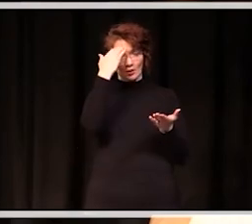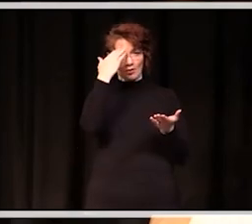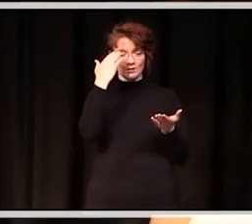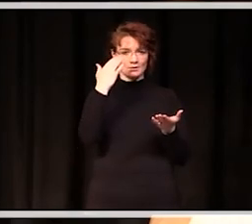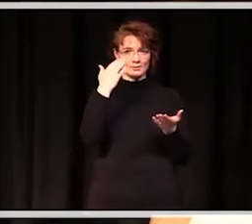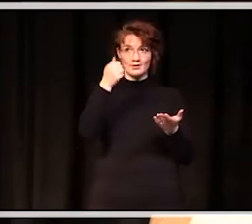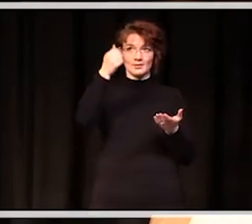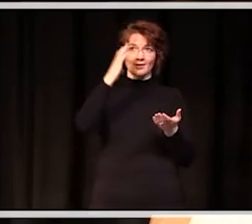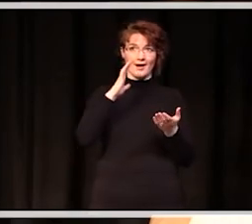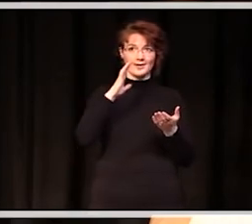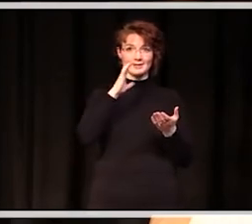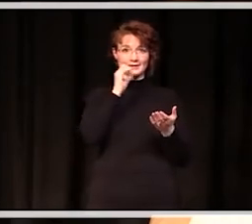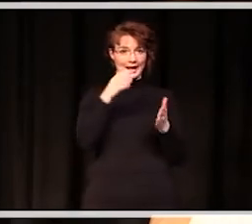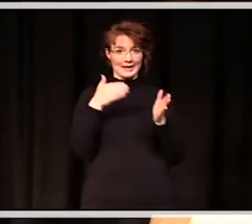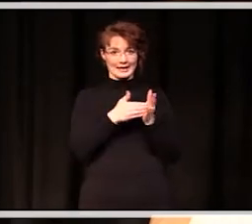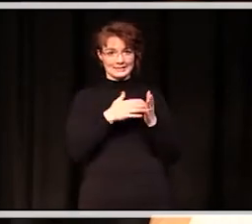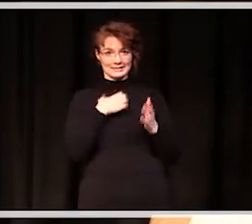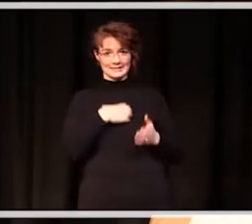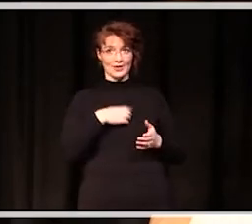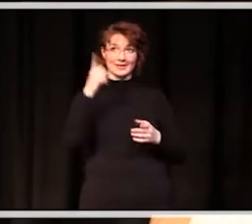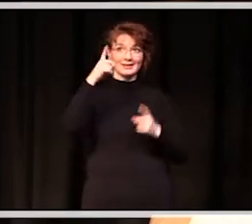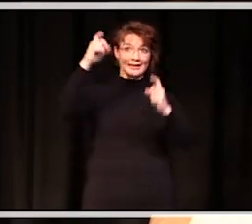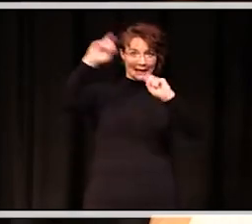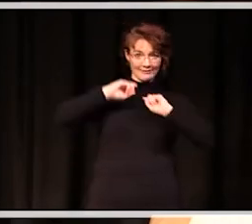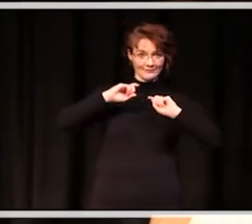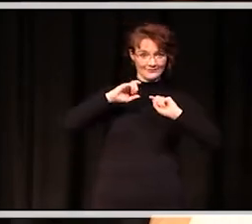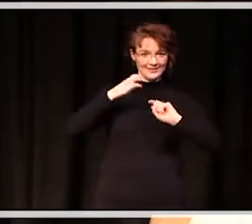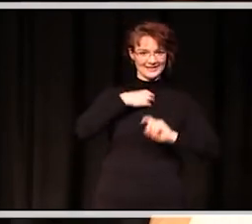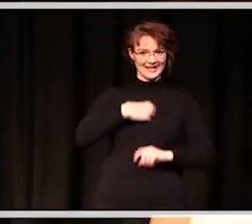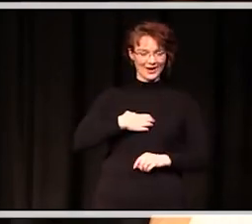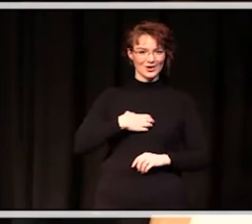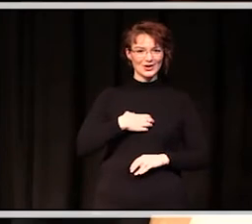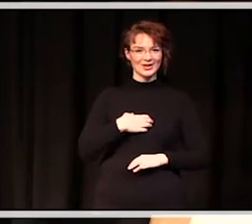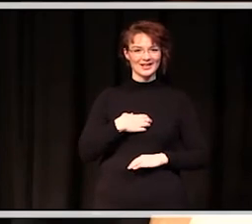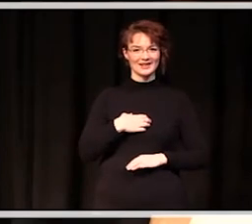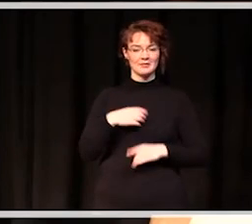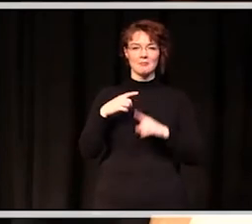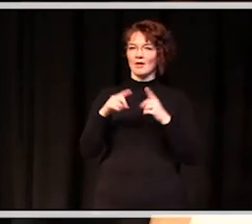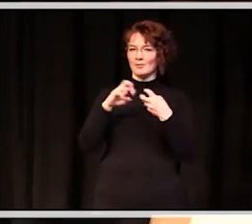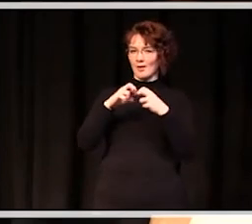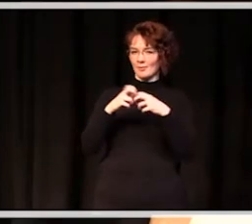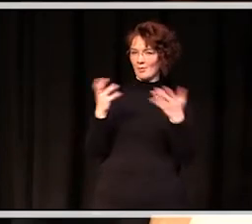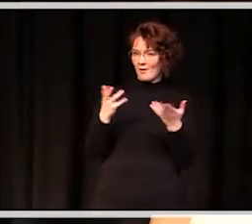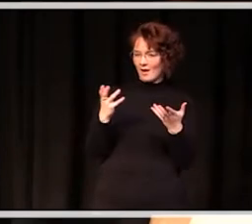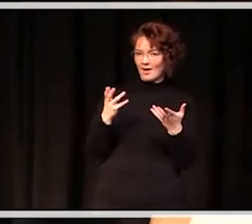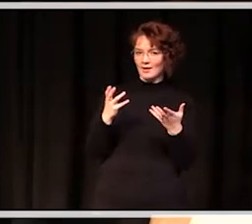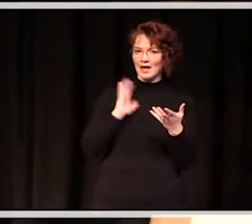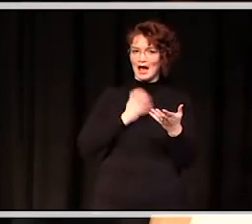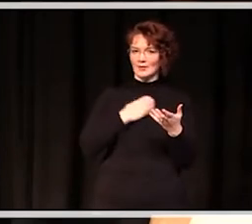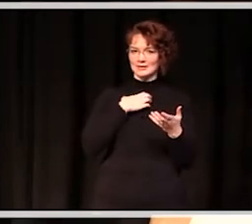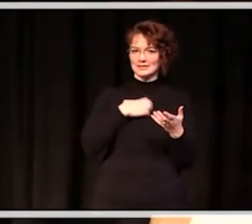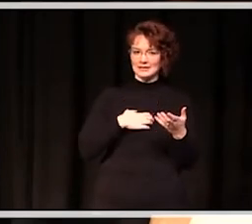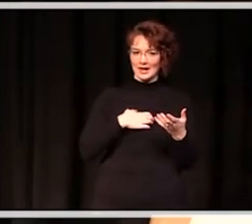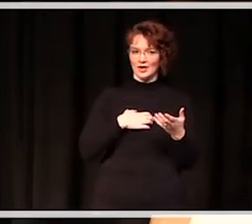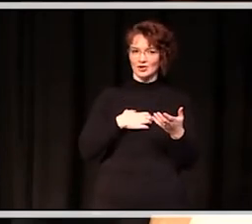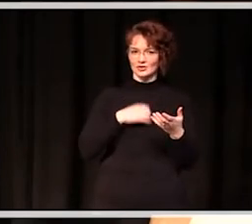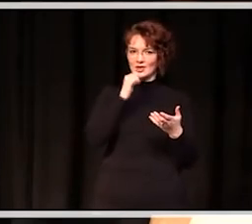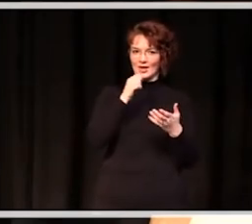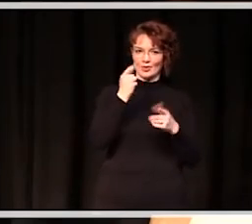desire. He actually has given us these desires. The problem is our desires are